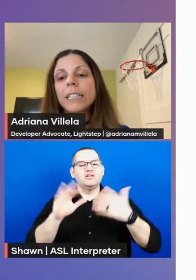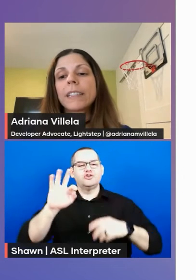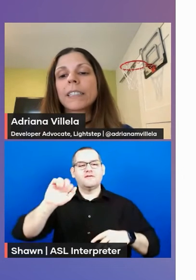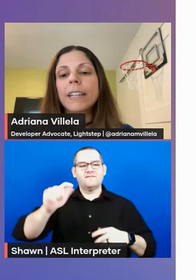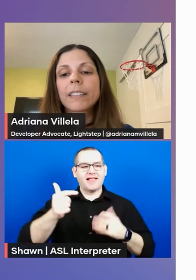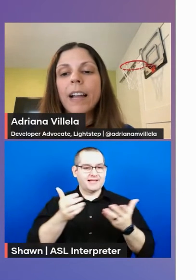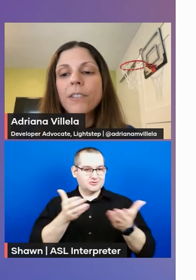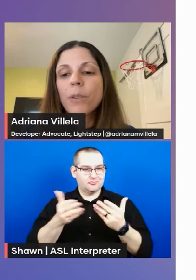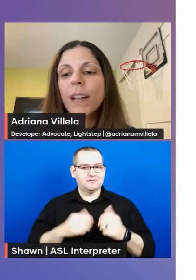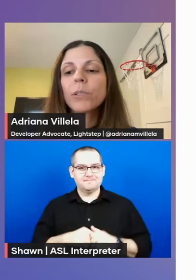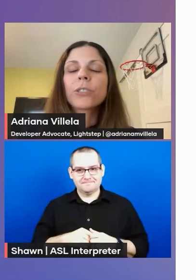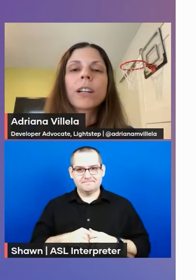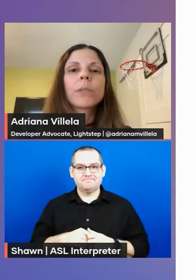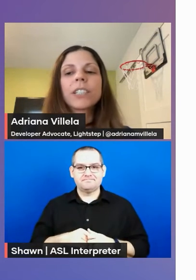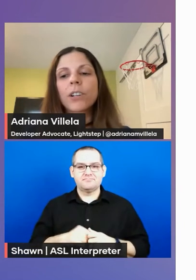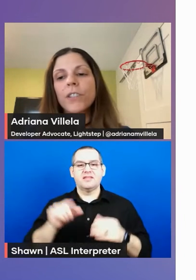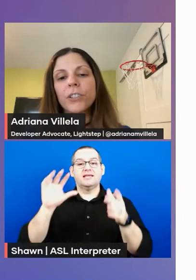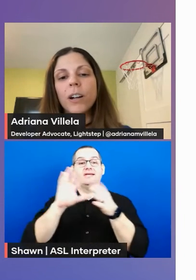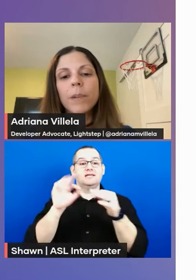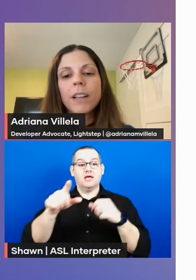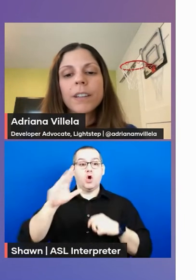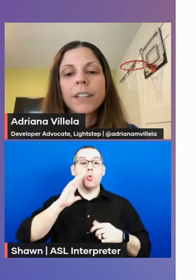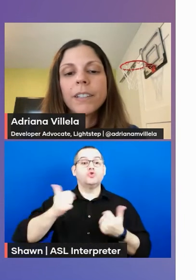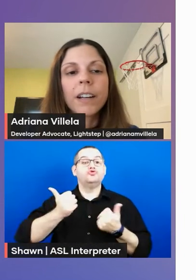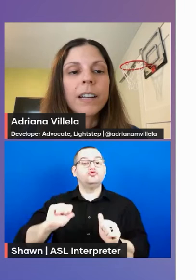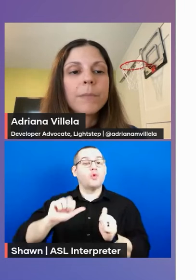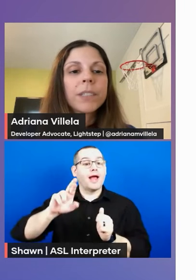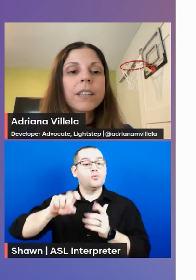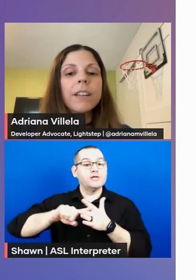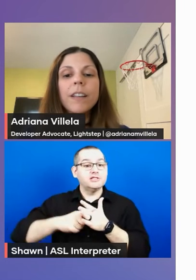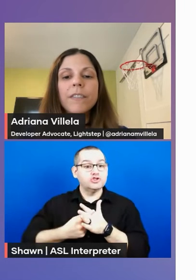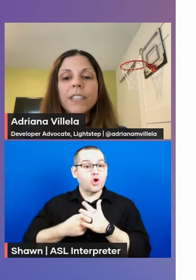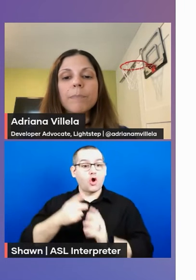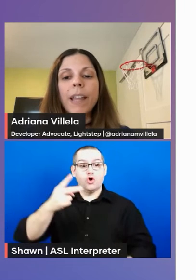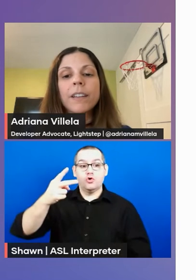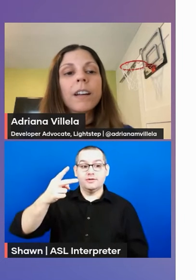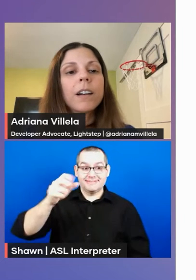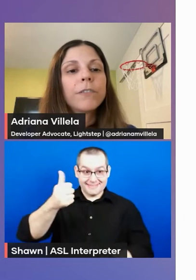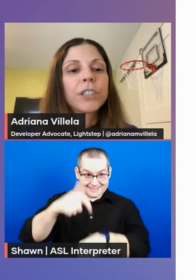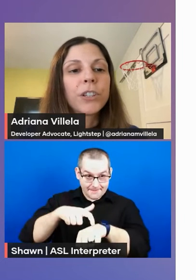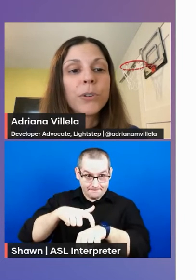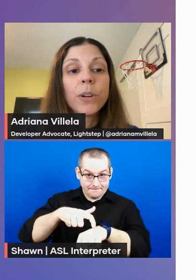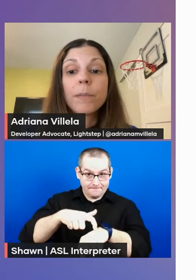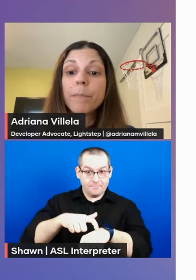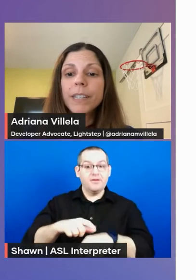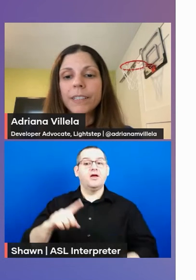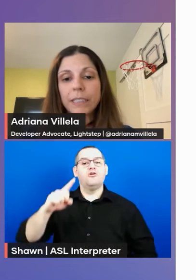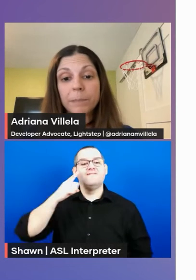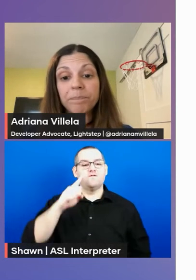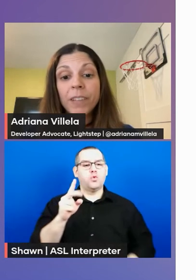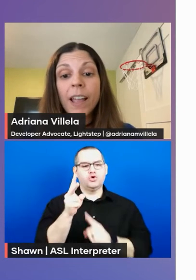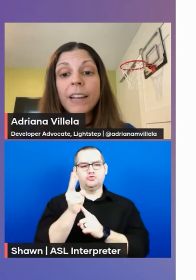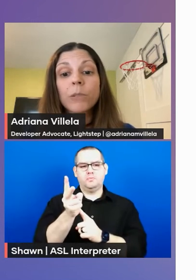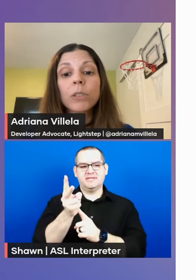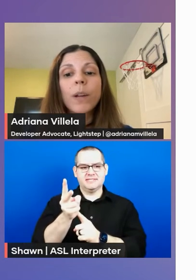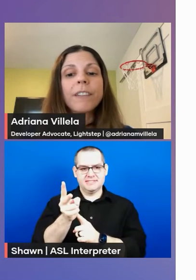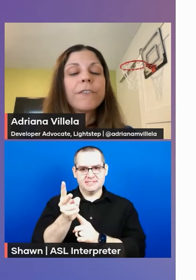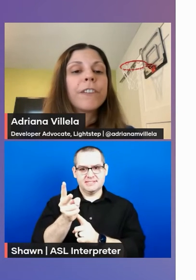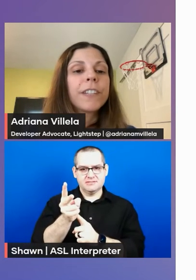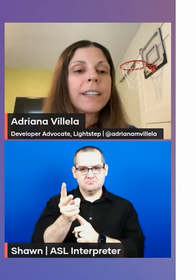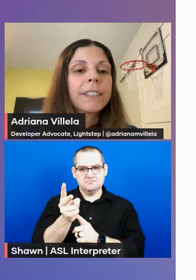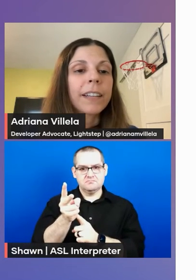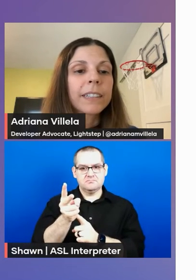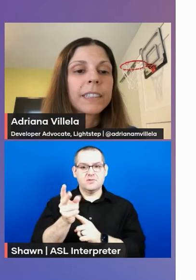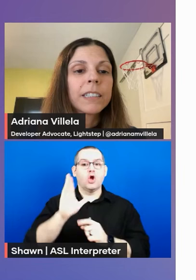restart policy that states that Nomad will try to restart the job 10 times in the span of 2 minutes. and it will